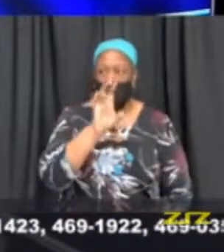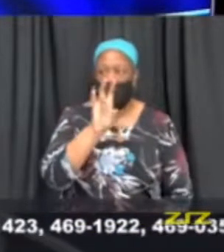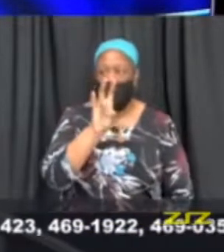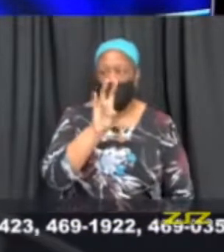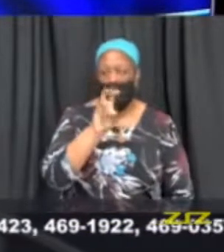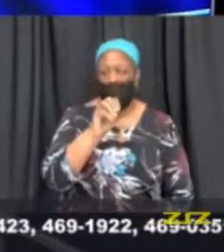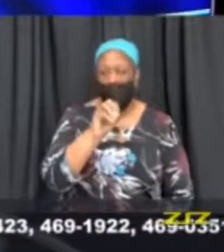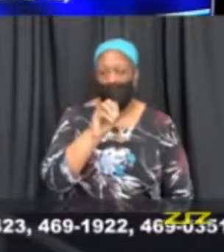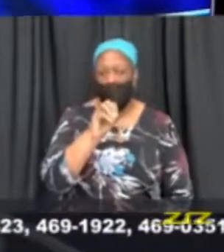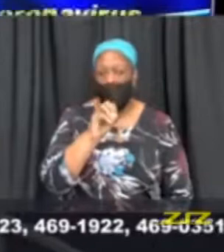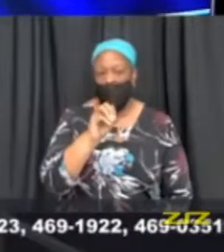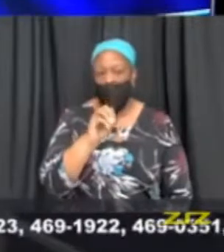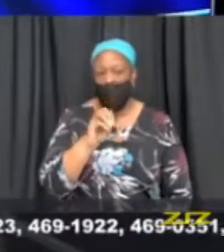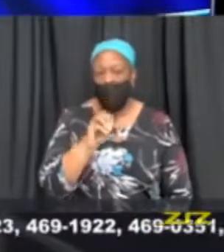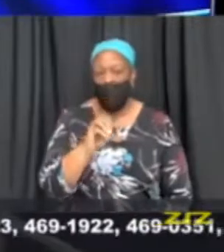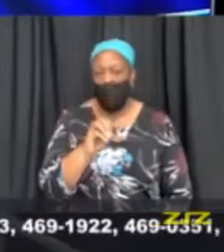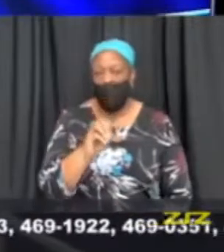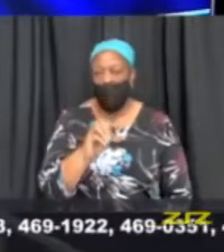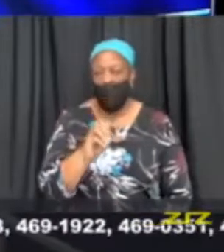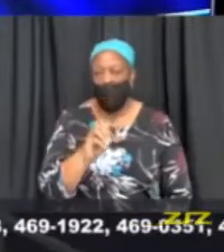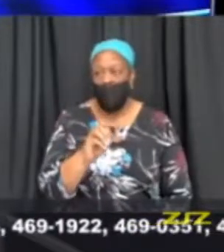voluntarily?